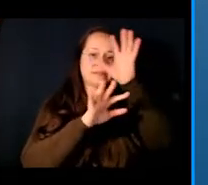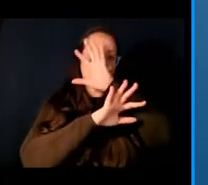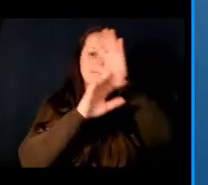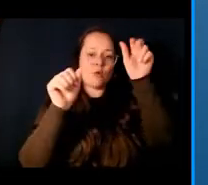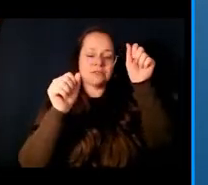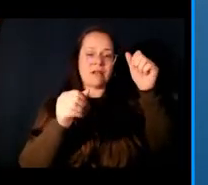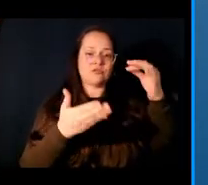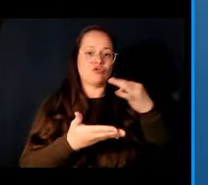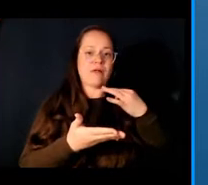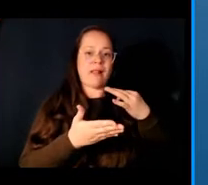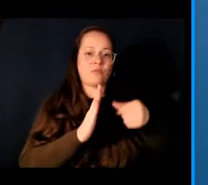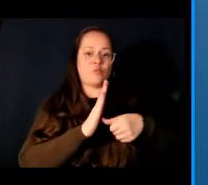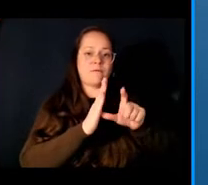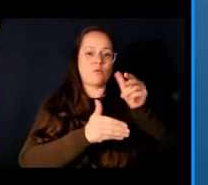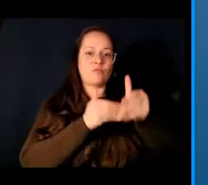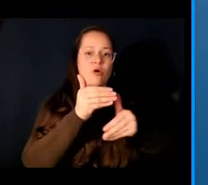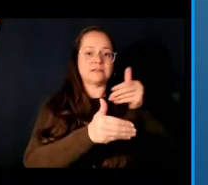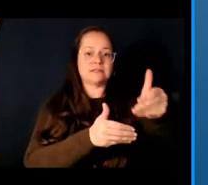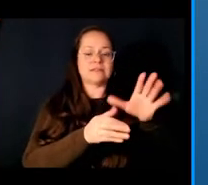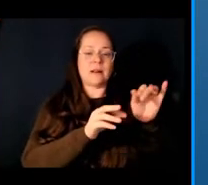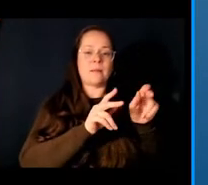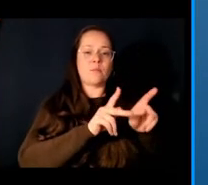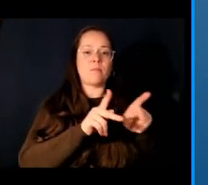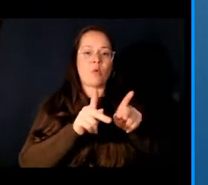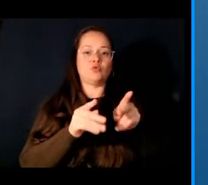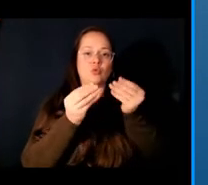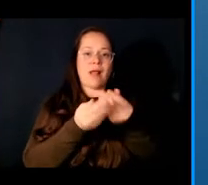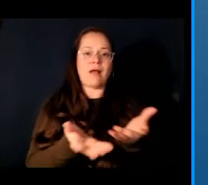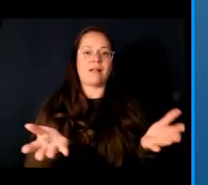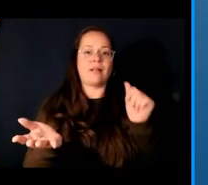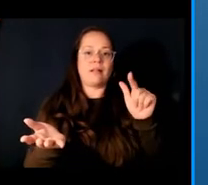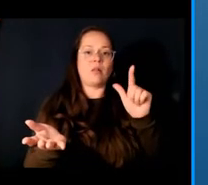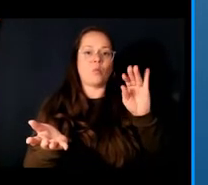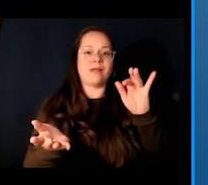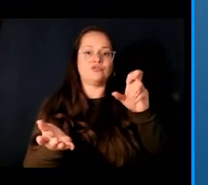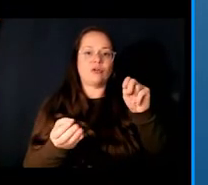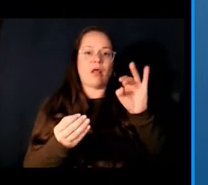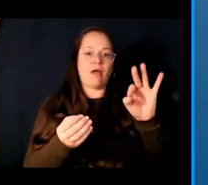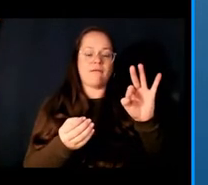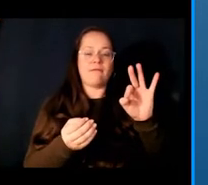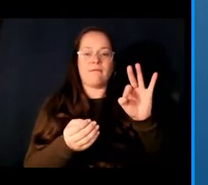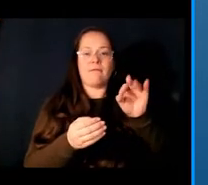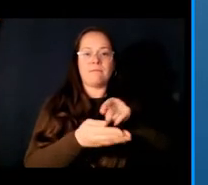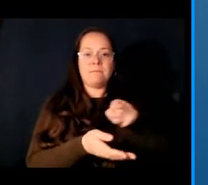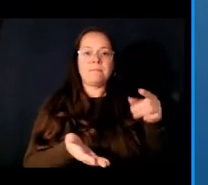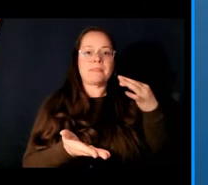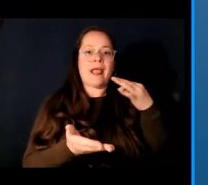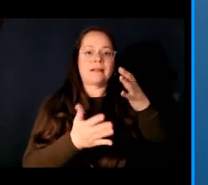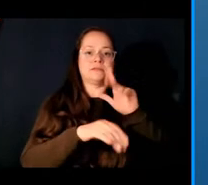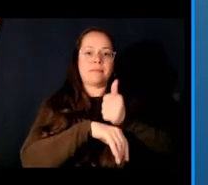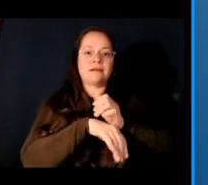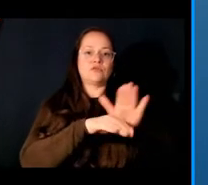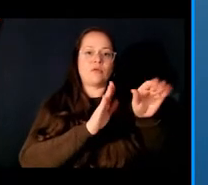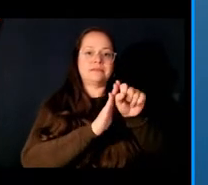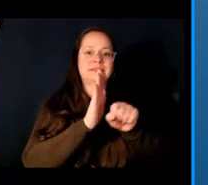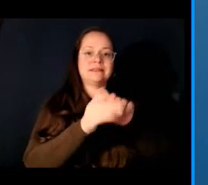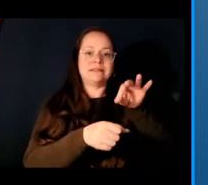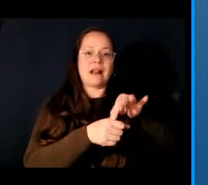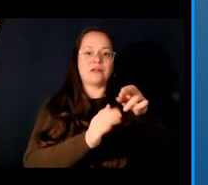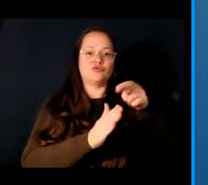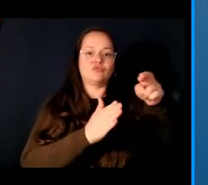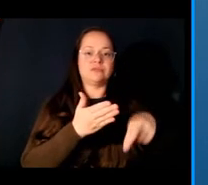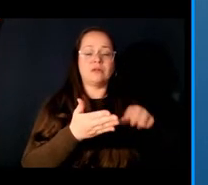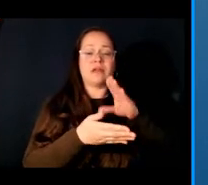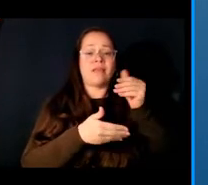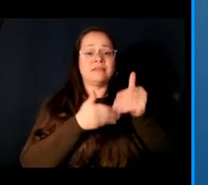process the proportional allocation of delegates to candidates based on the state's election results and the steps